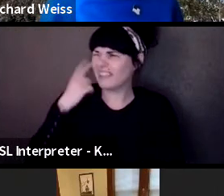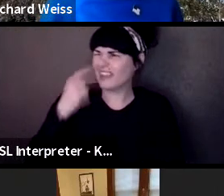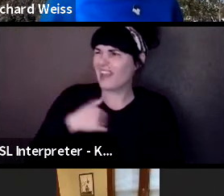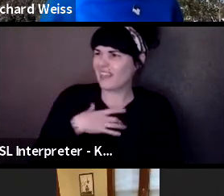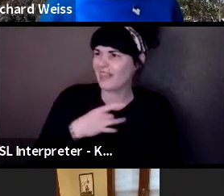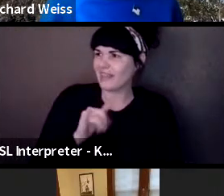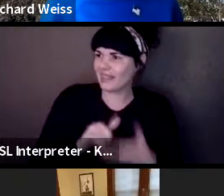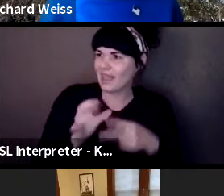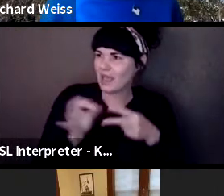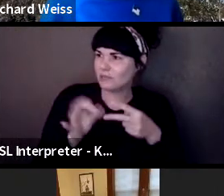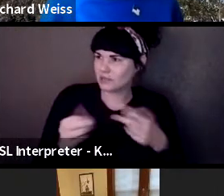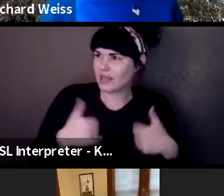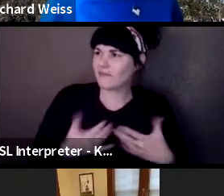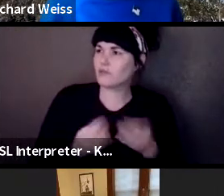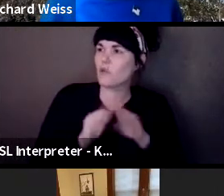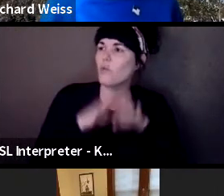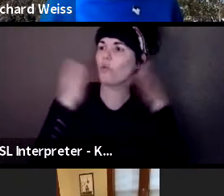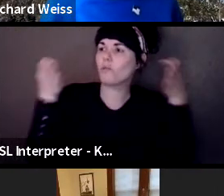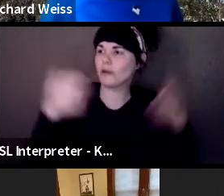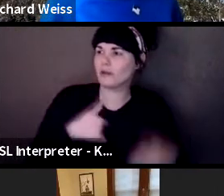So, Doug.